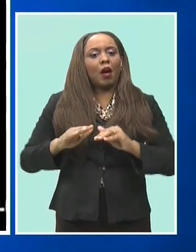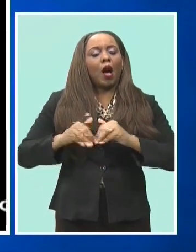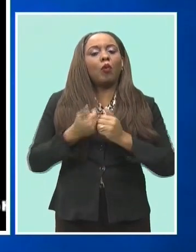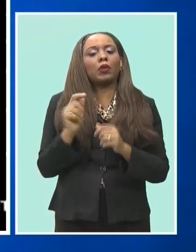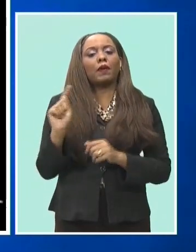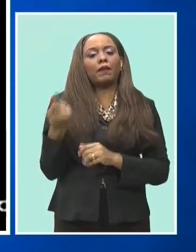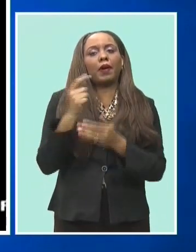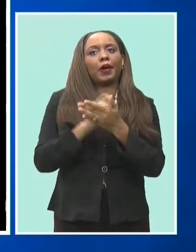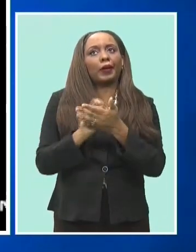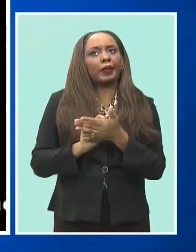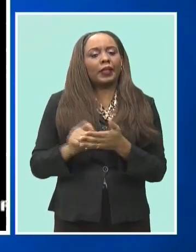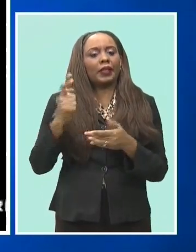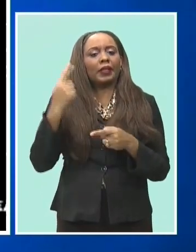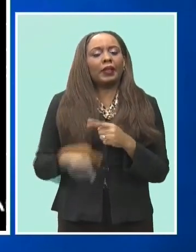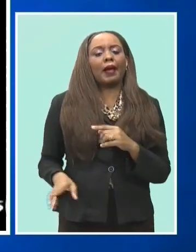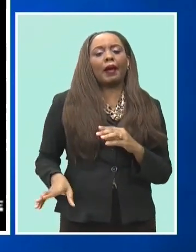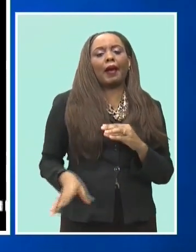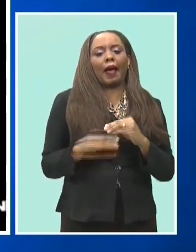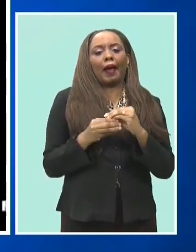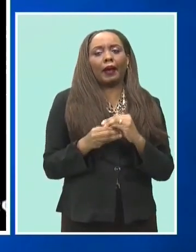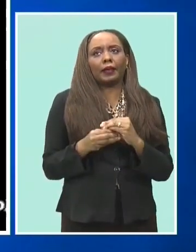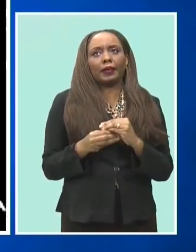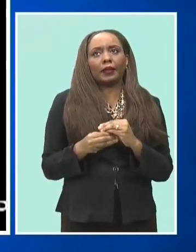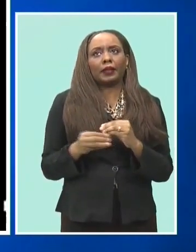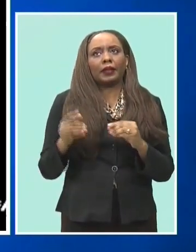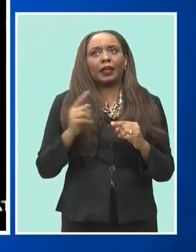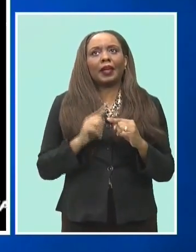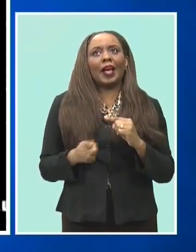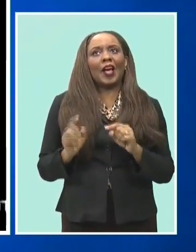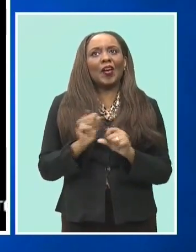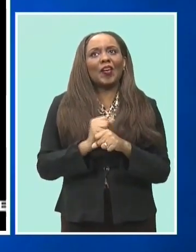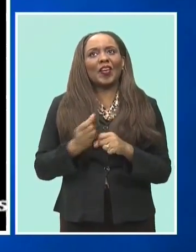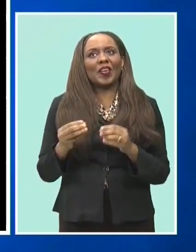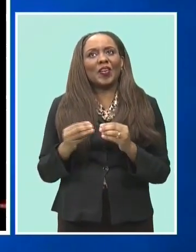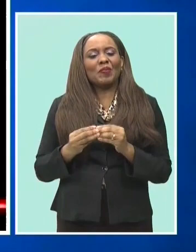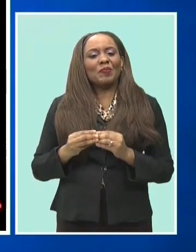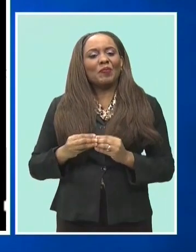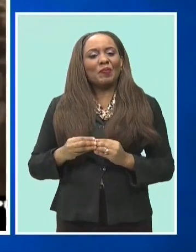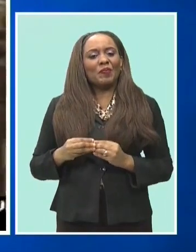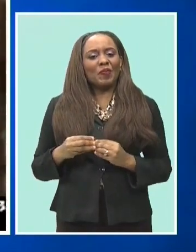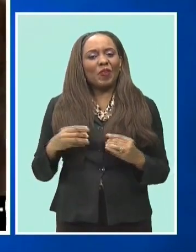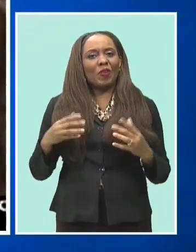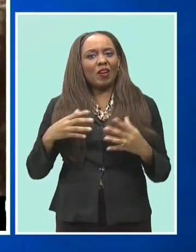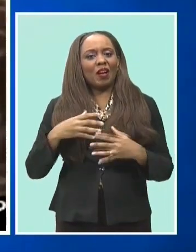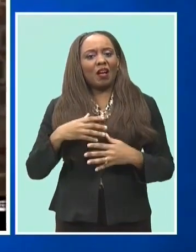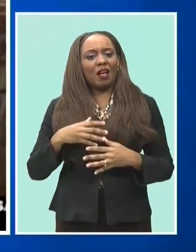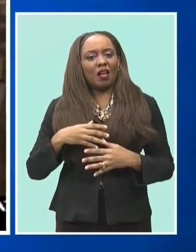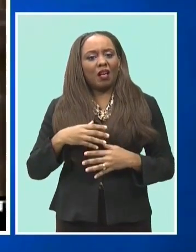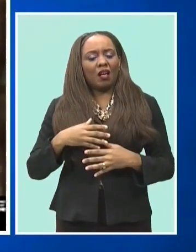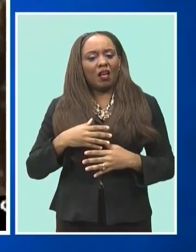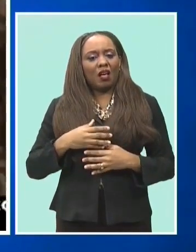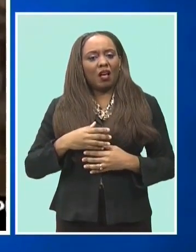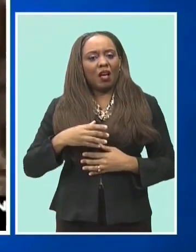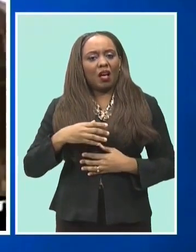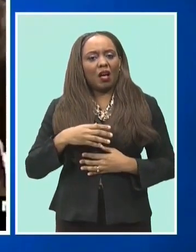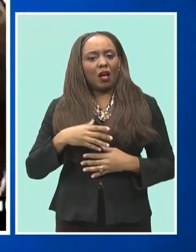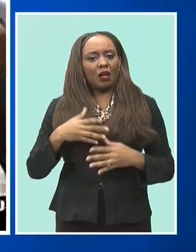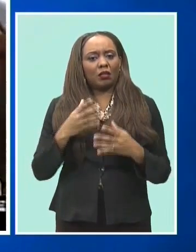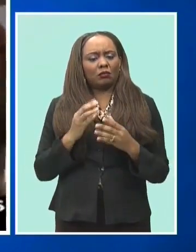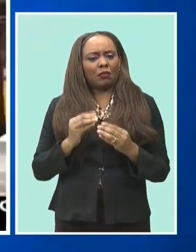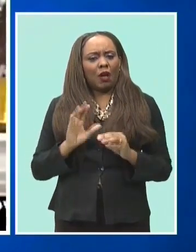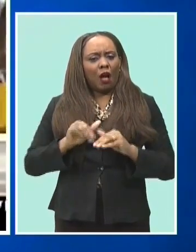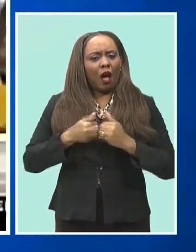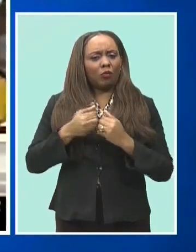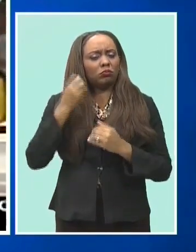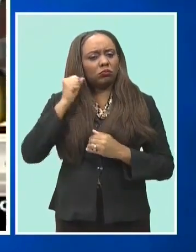or coda can be added or other artistic license taken in its rendition. Yet there had been artistic